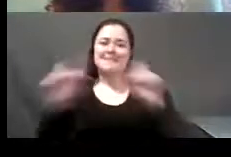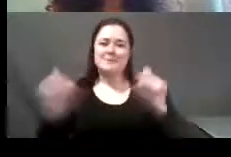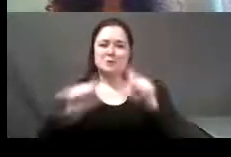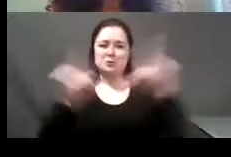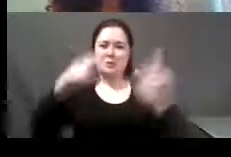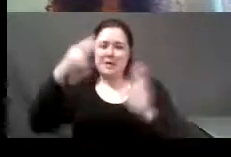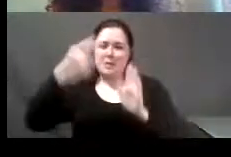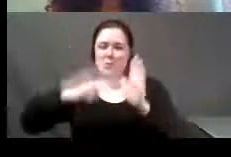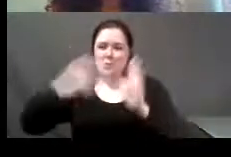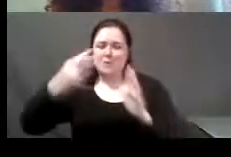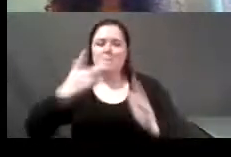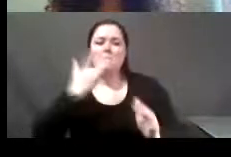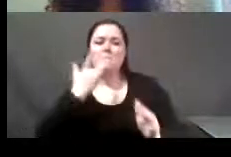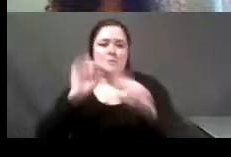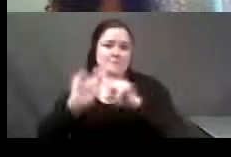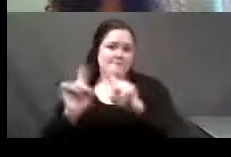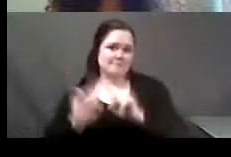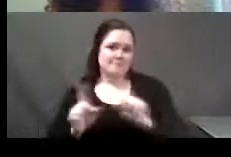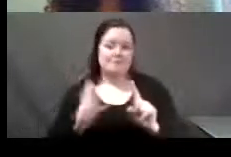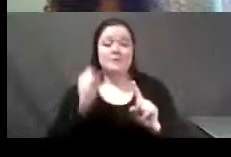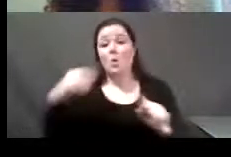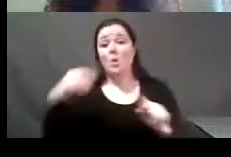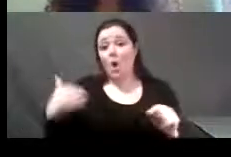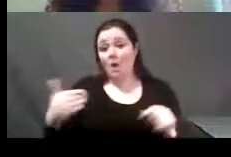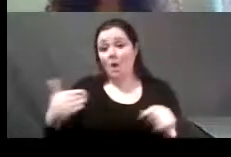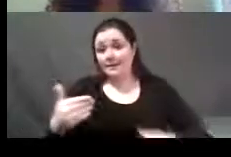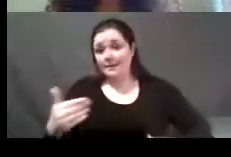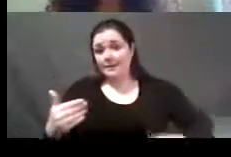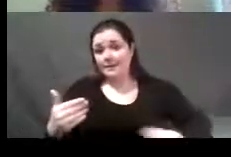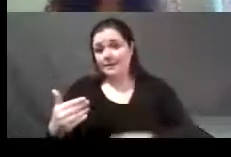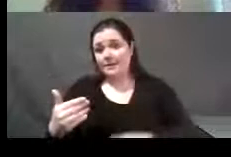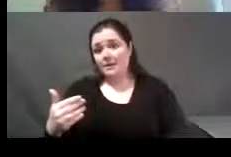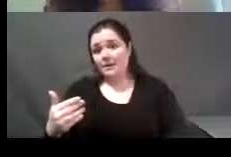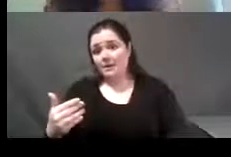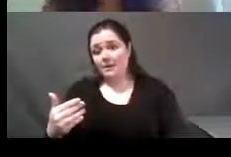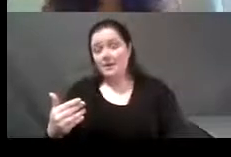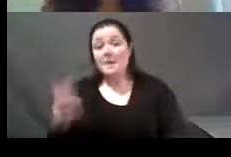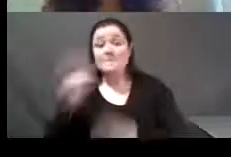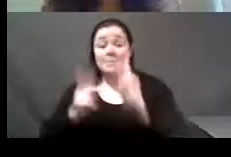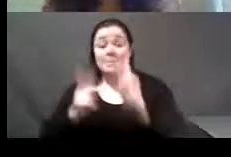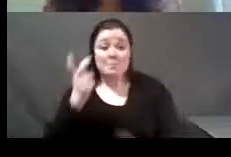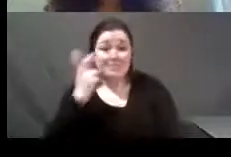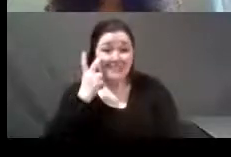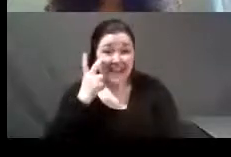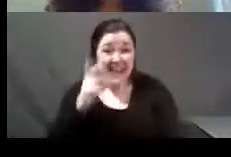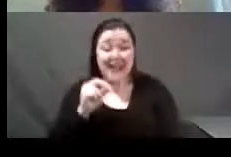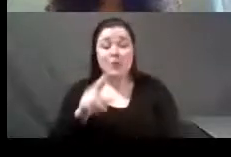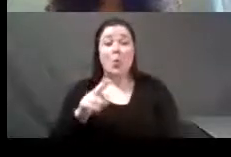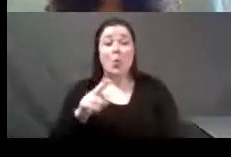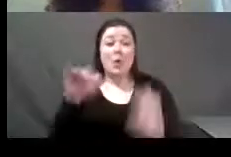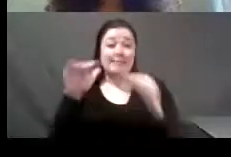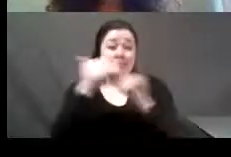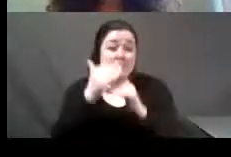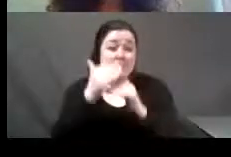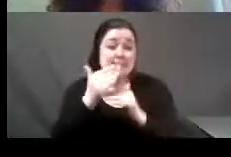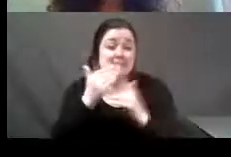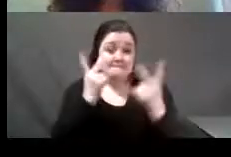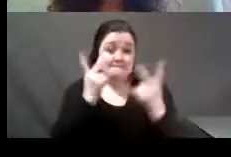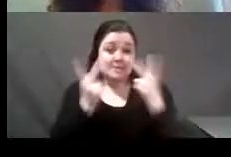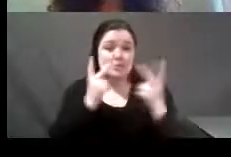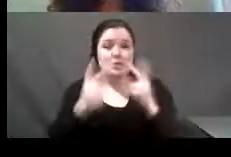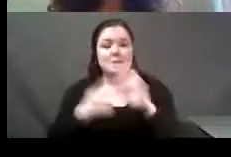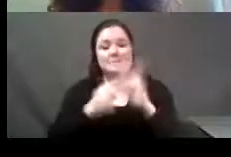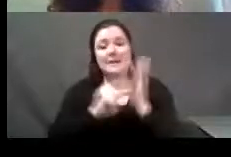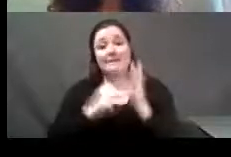different formats. So often those who are blind or limited vision, they have screen readers